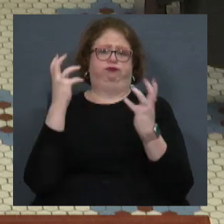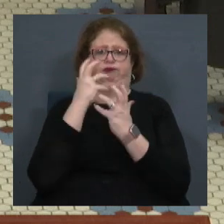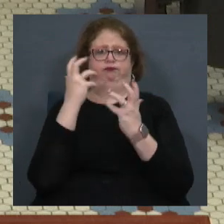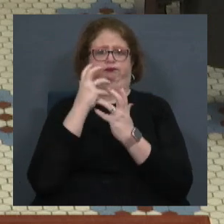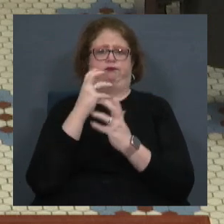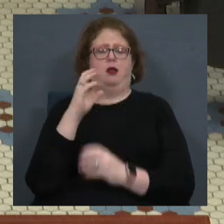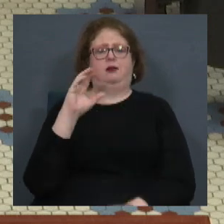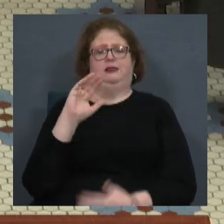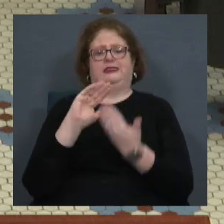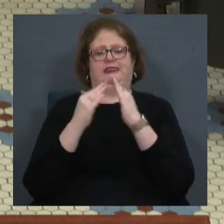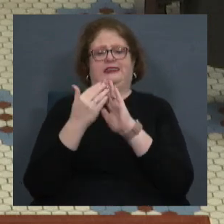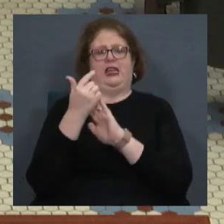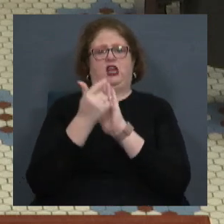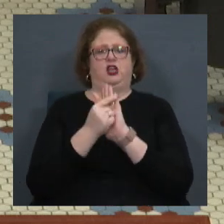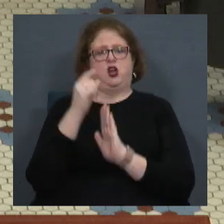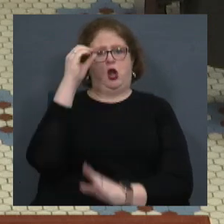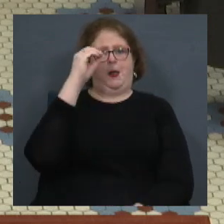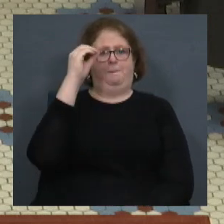attorney opinion letter number